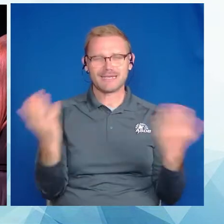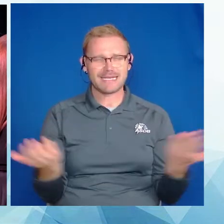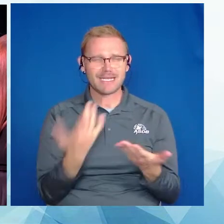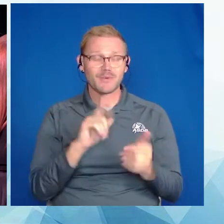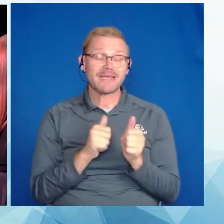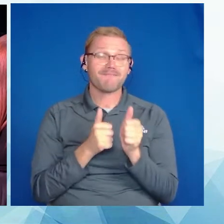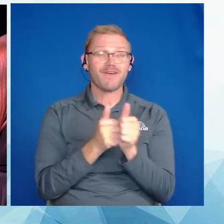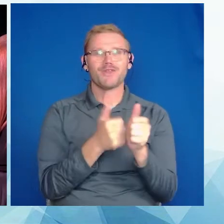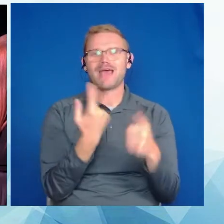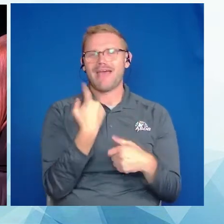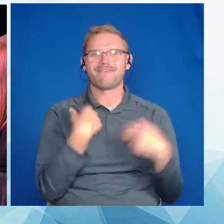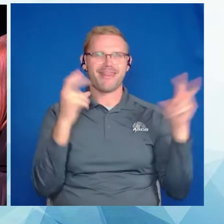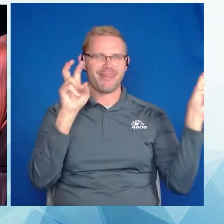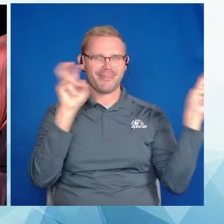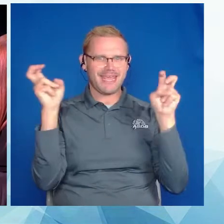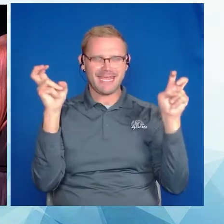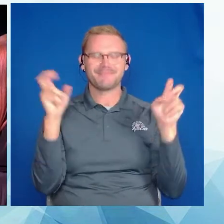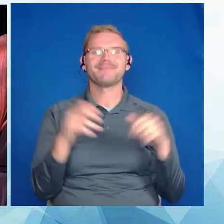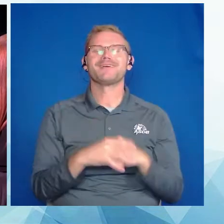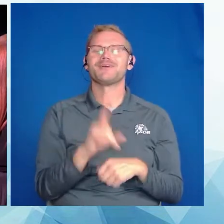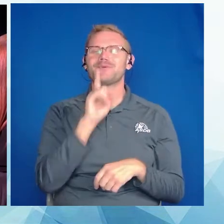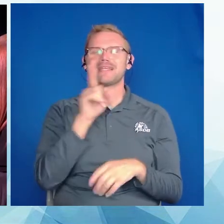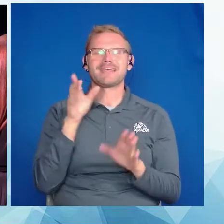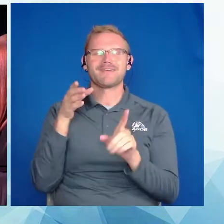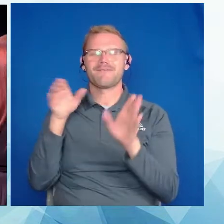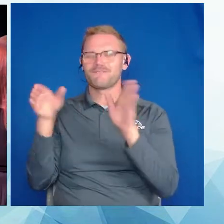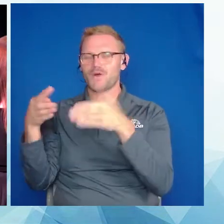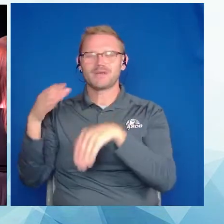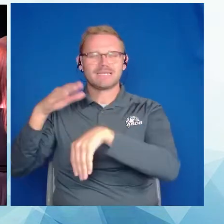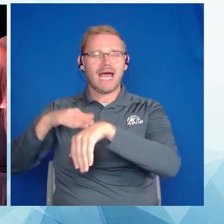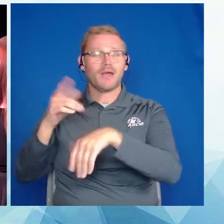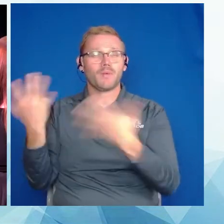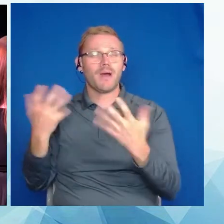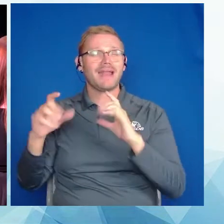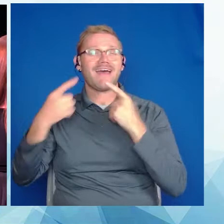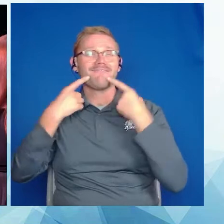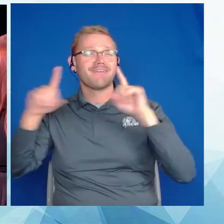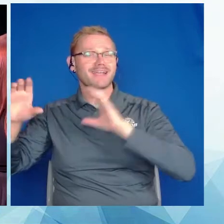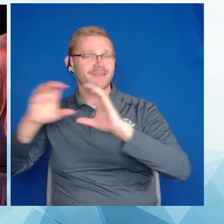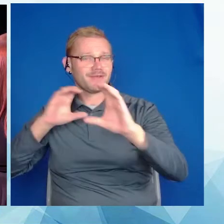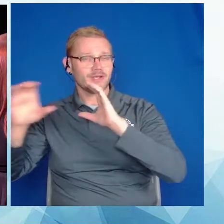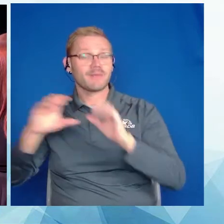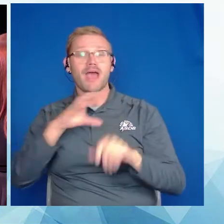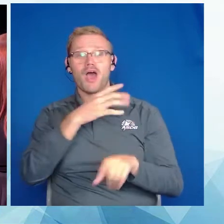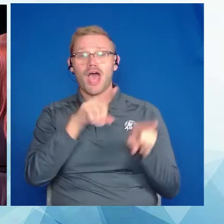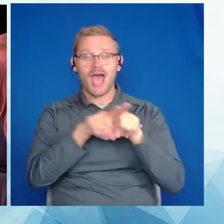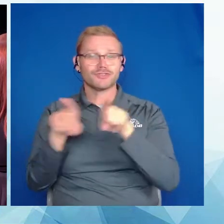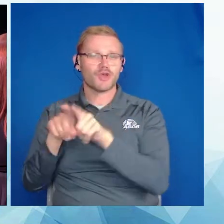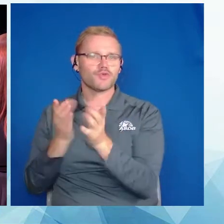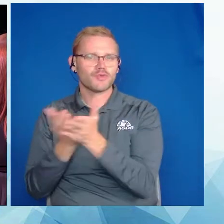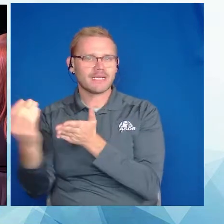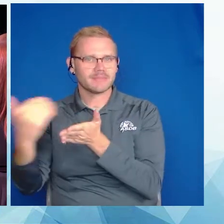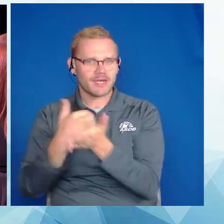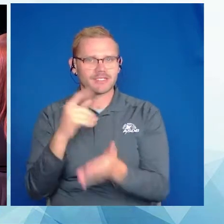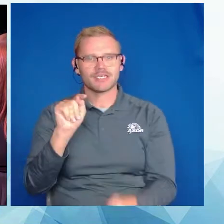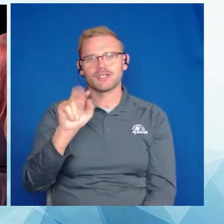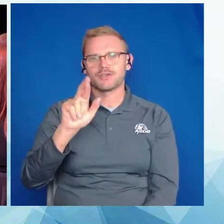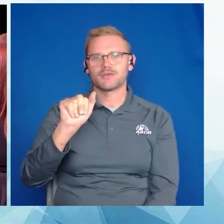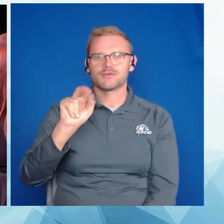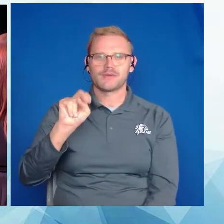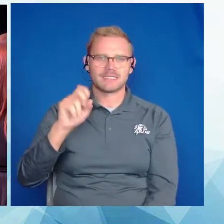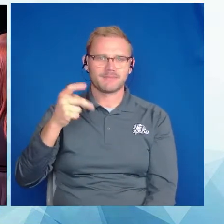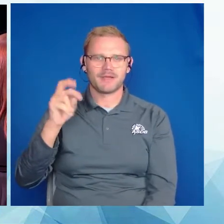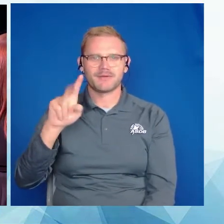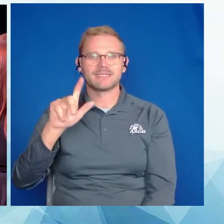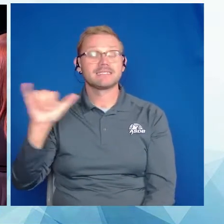a theme centered on effective communication and transparency. I'm going to start